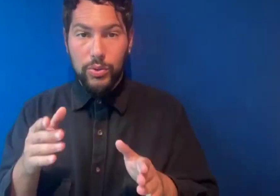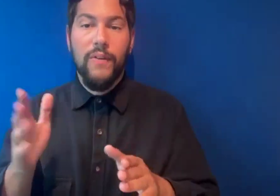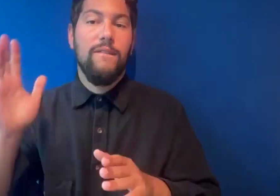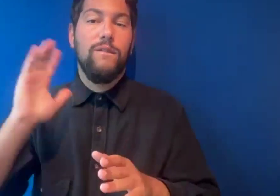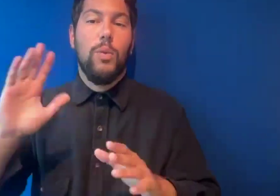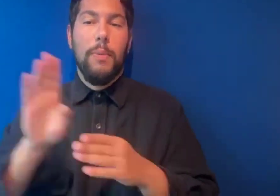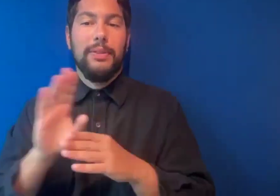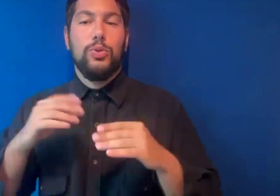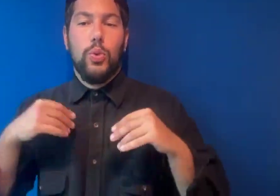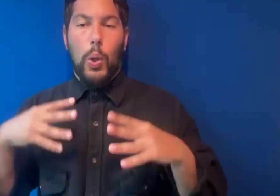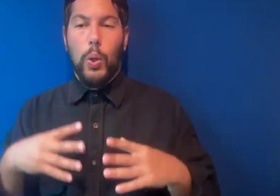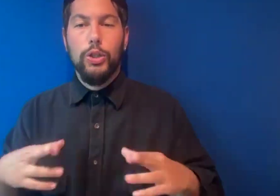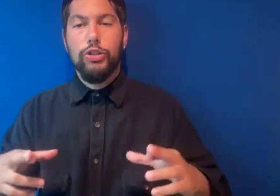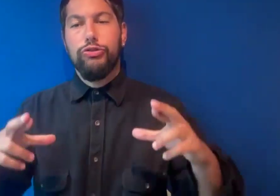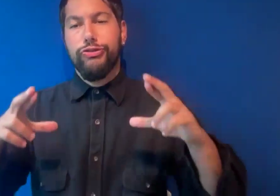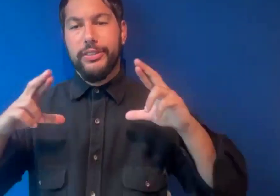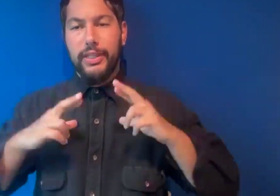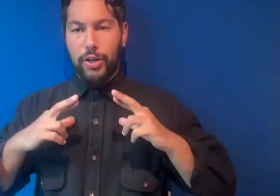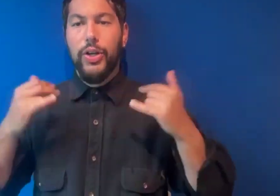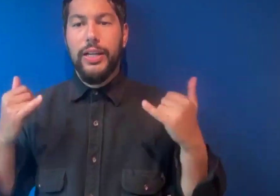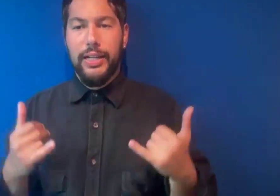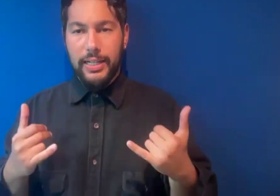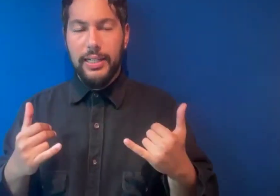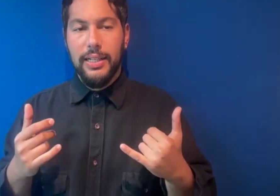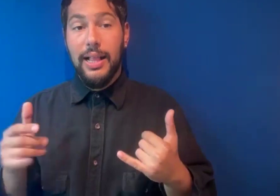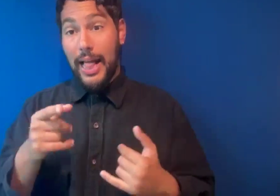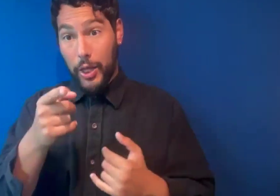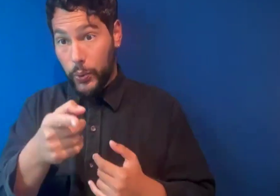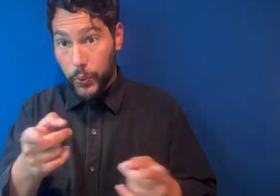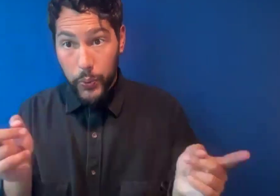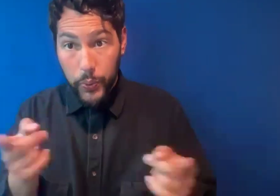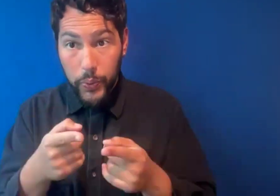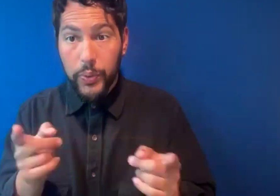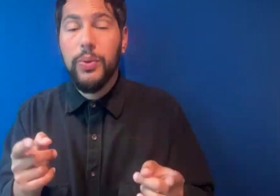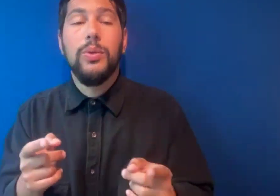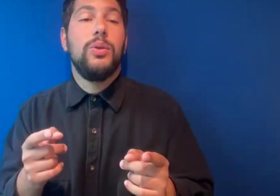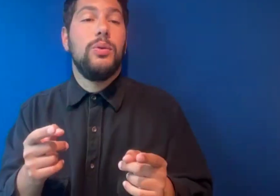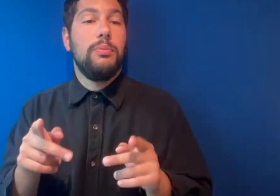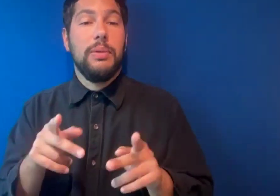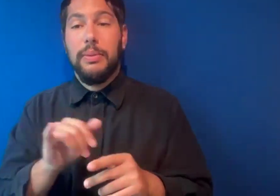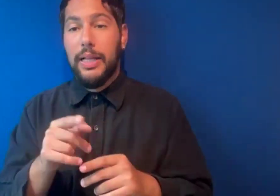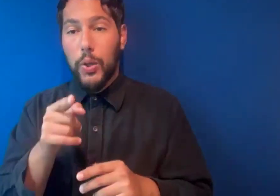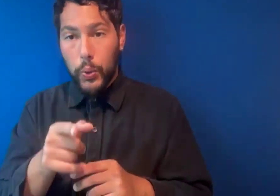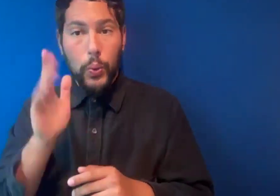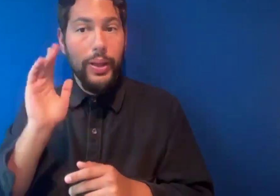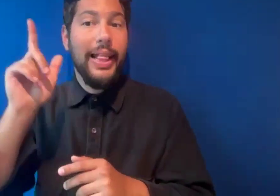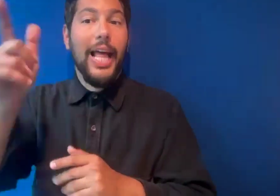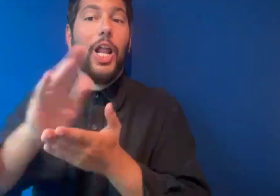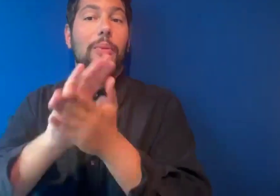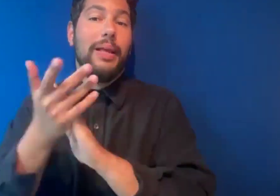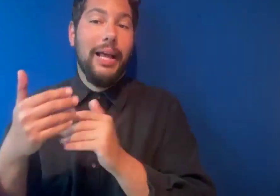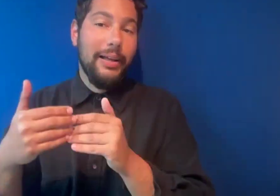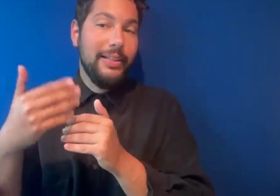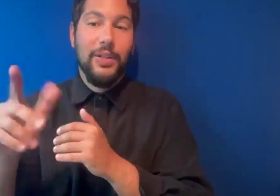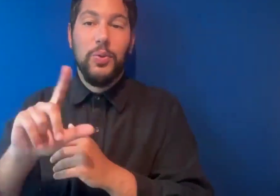business owners. They're retired business owners. So they're people like you, right? Or people like you will be the next